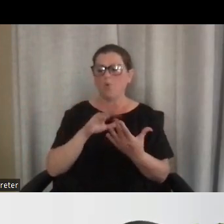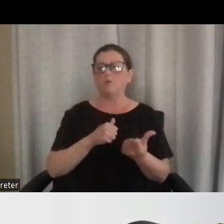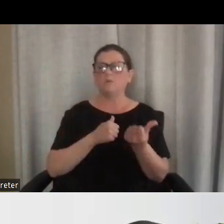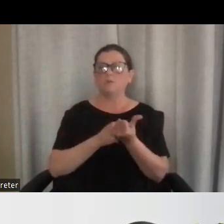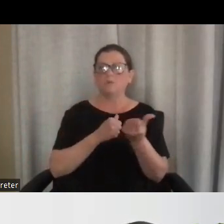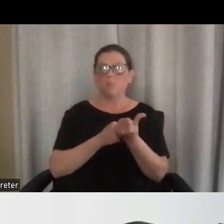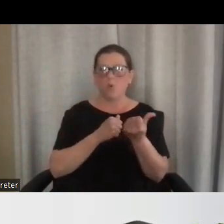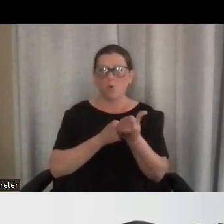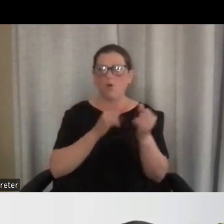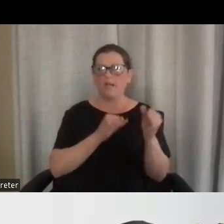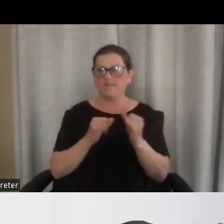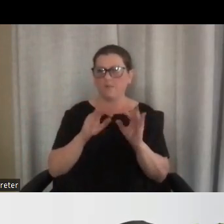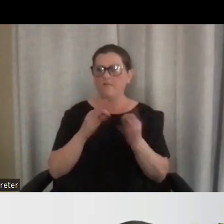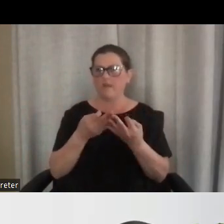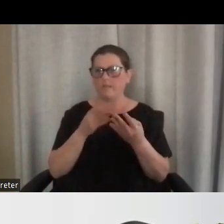and communities.